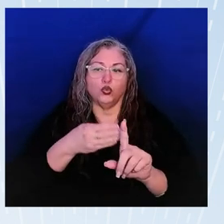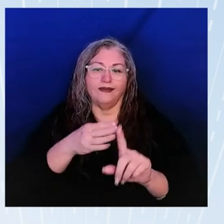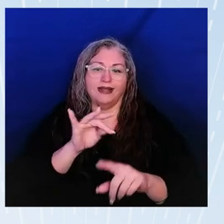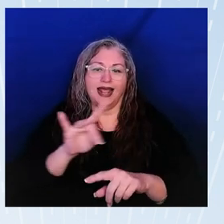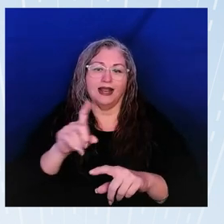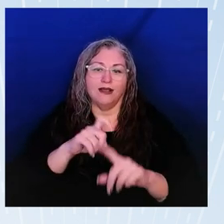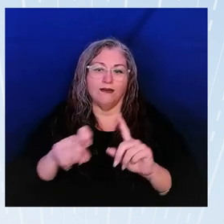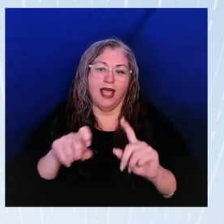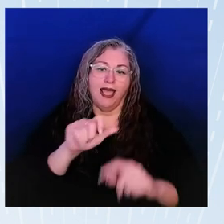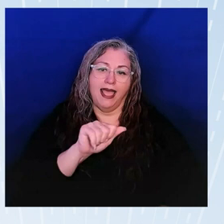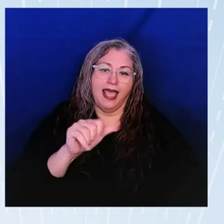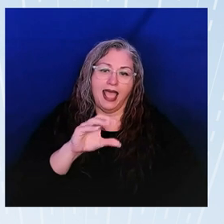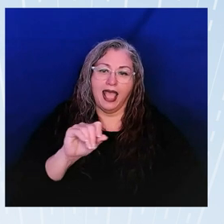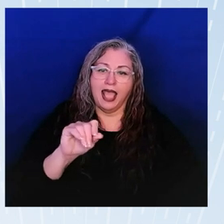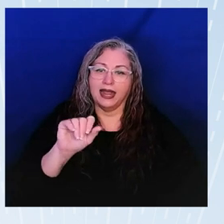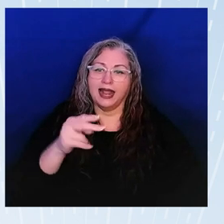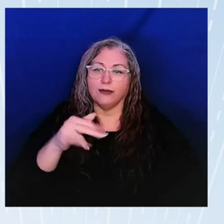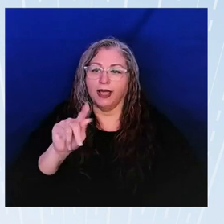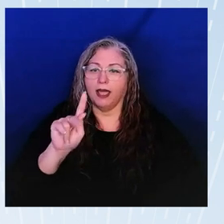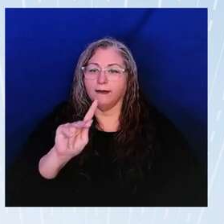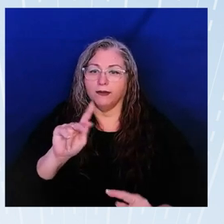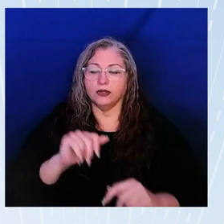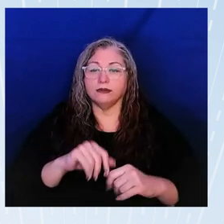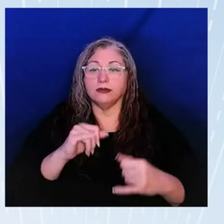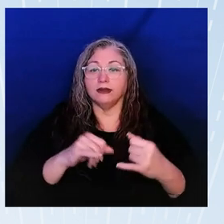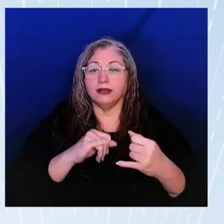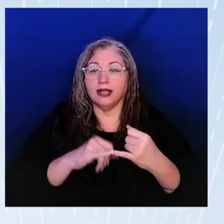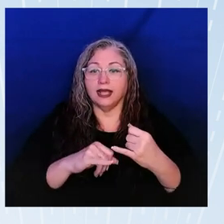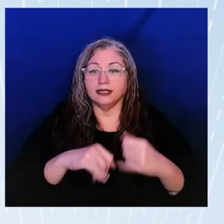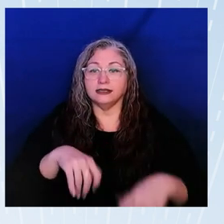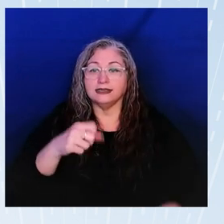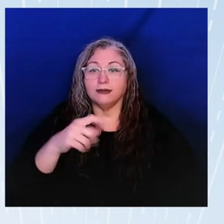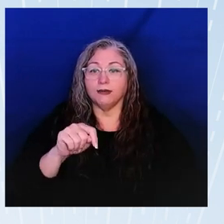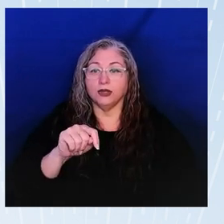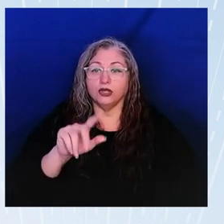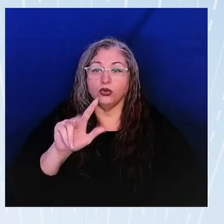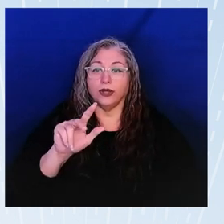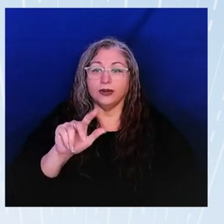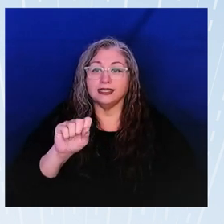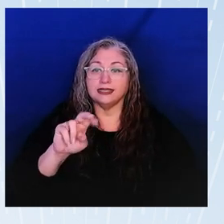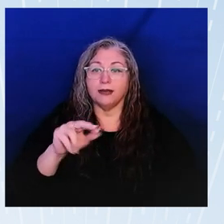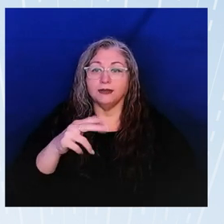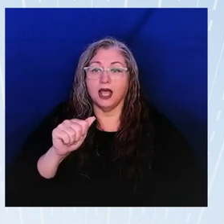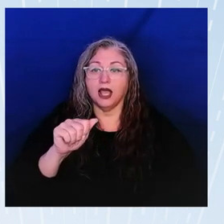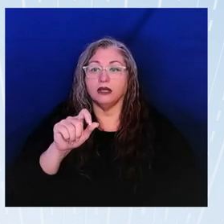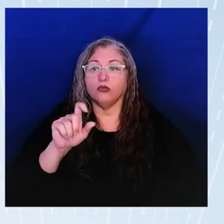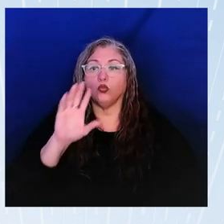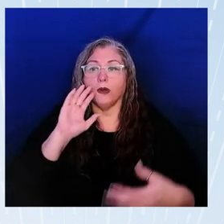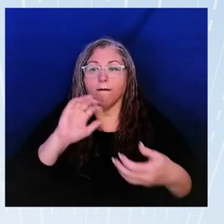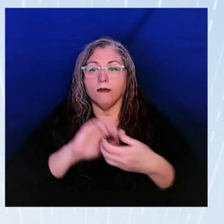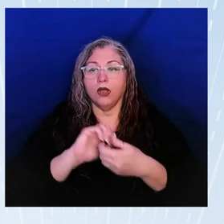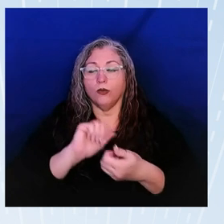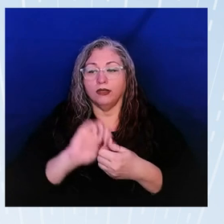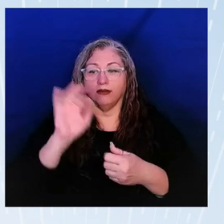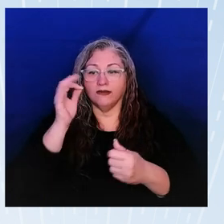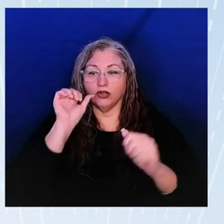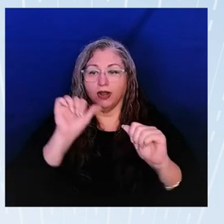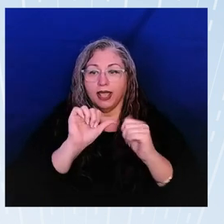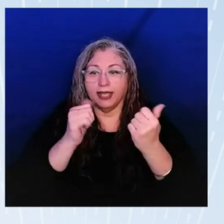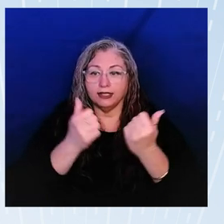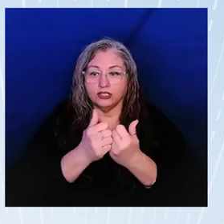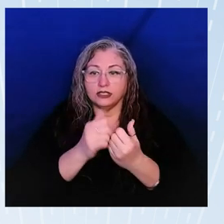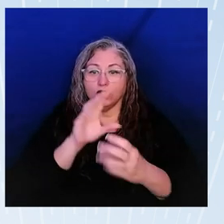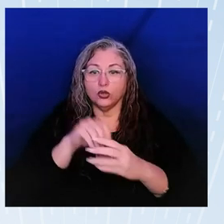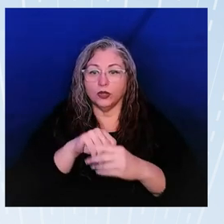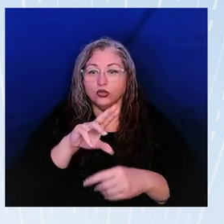NHPI populations. Last, by September 2023, SAMHSA should partner with federal agencies, including the